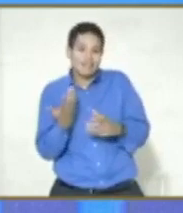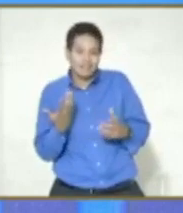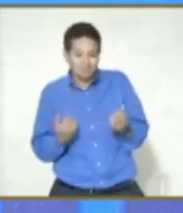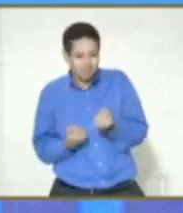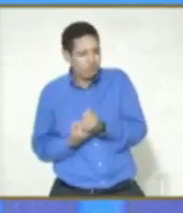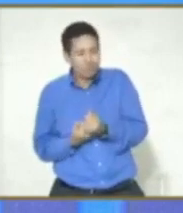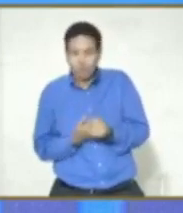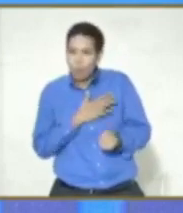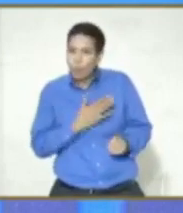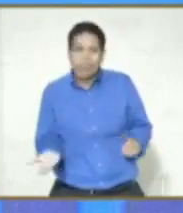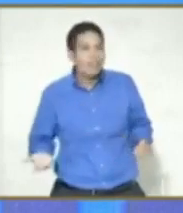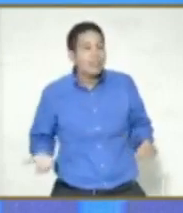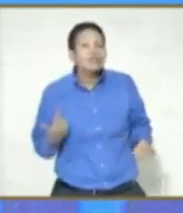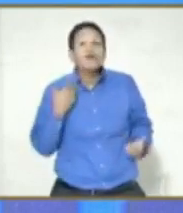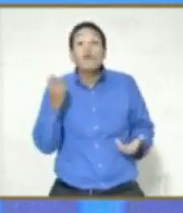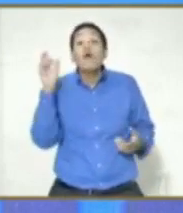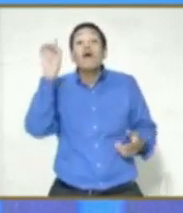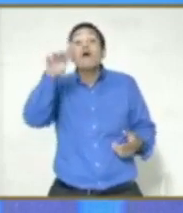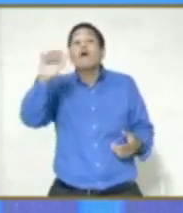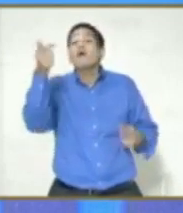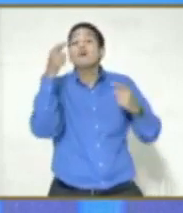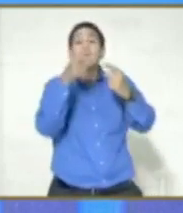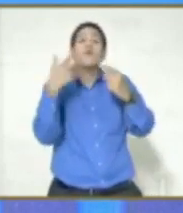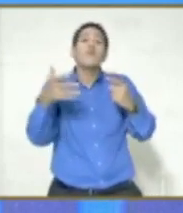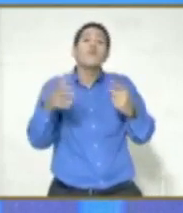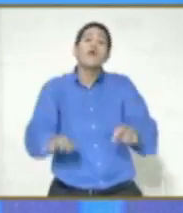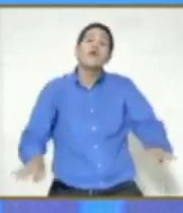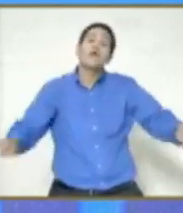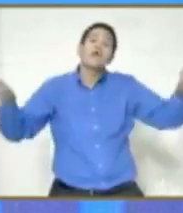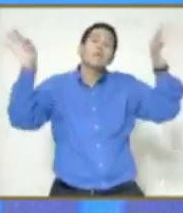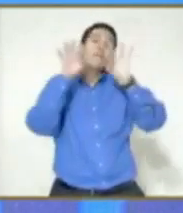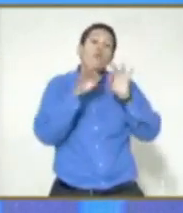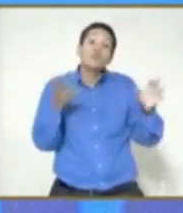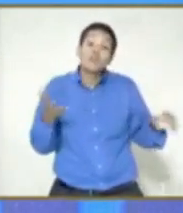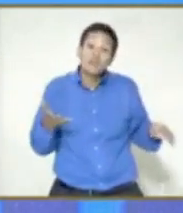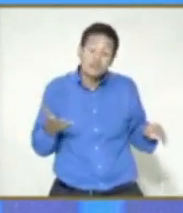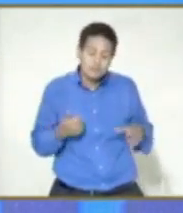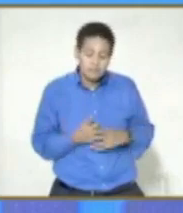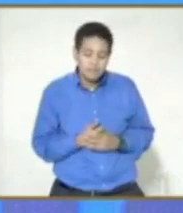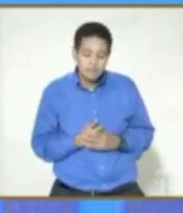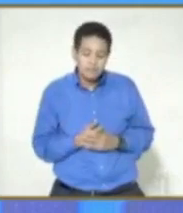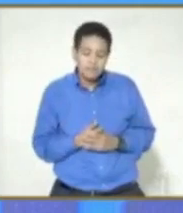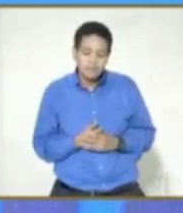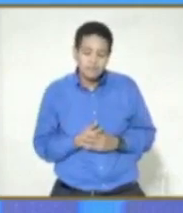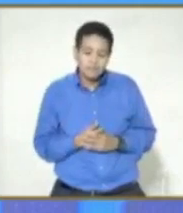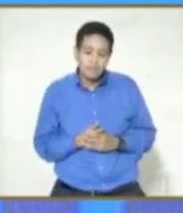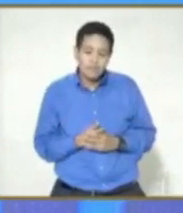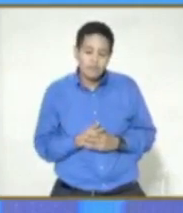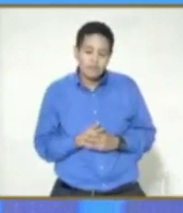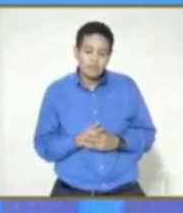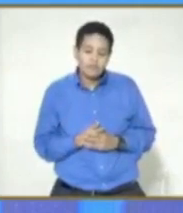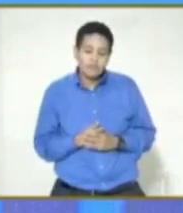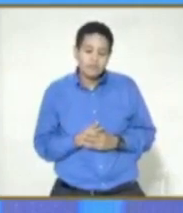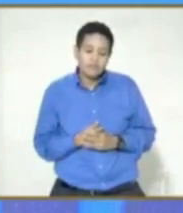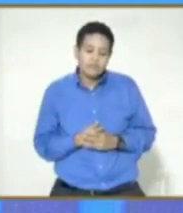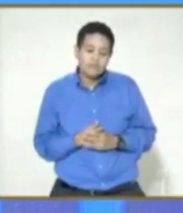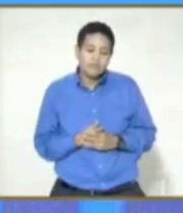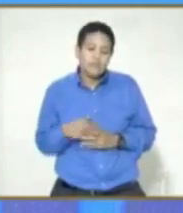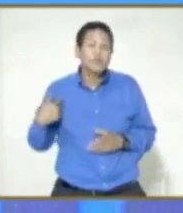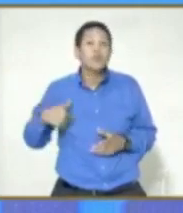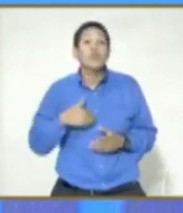to make another point that is critical. We have one of the largest